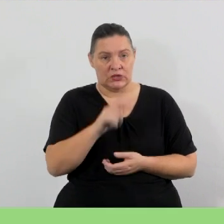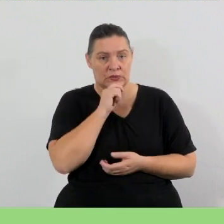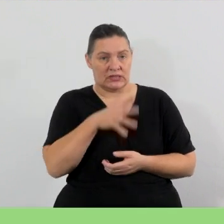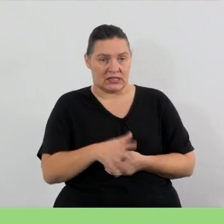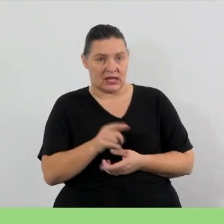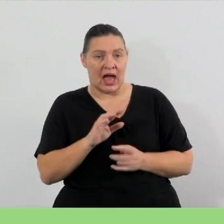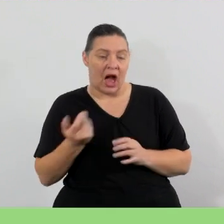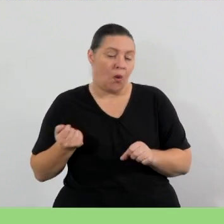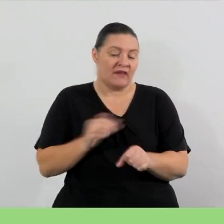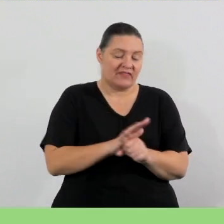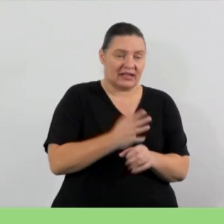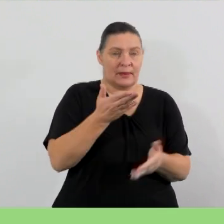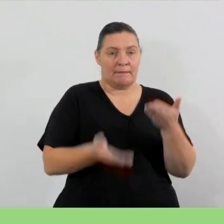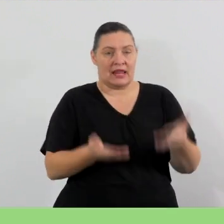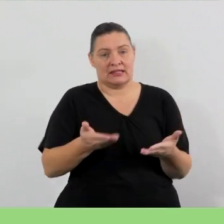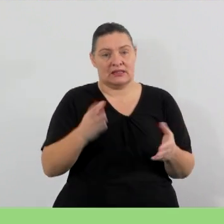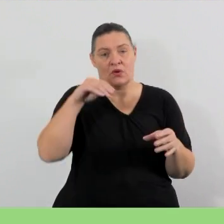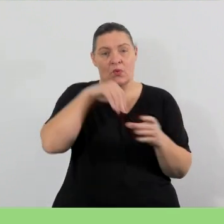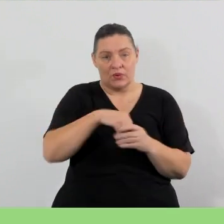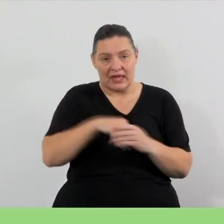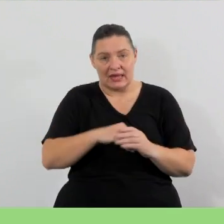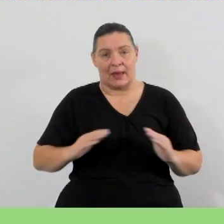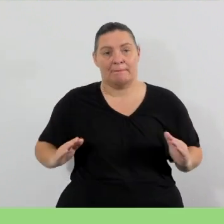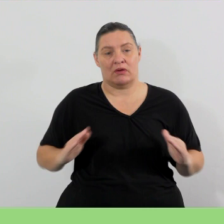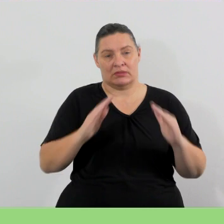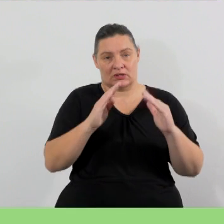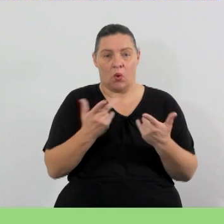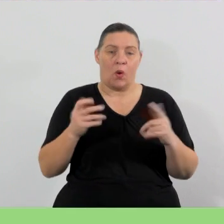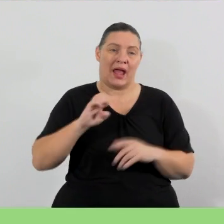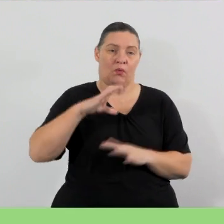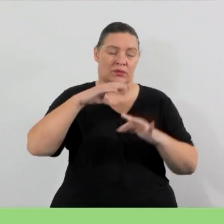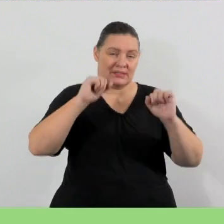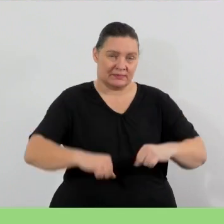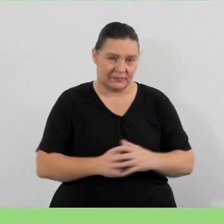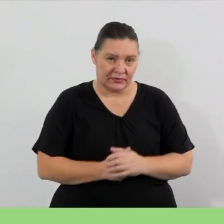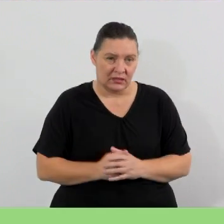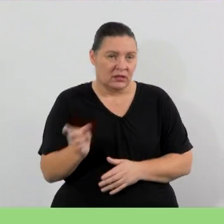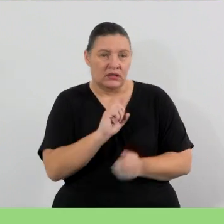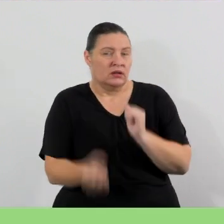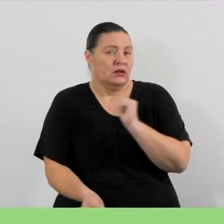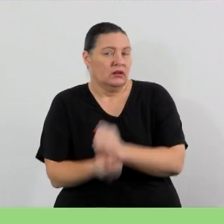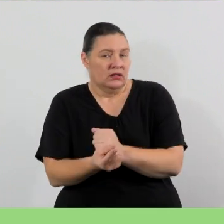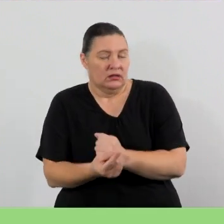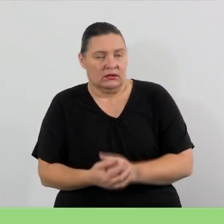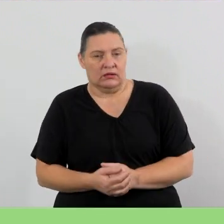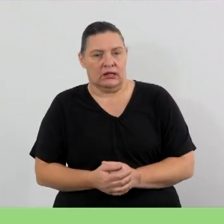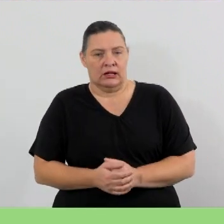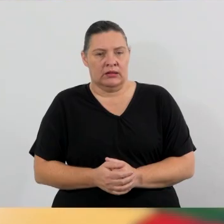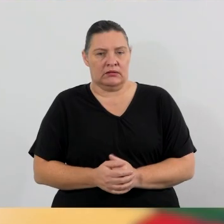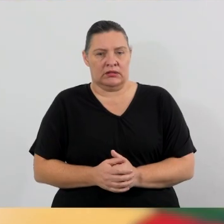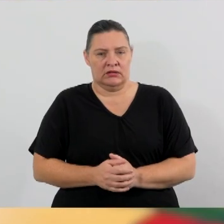consumers, then how will this affect the balance in this pyramid or in the ecosystem? So what will happen is